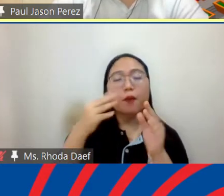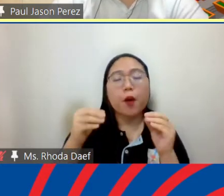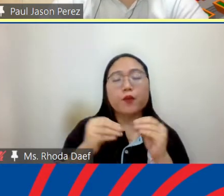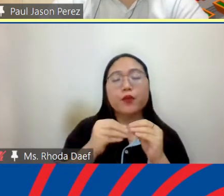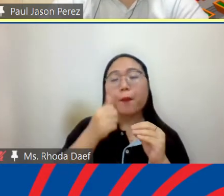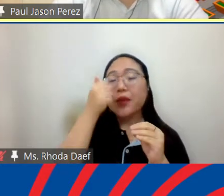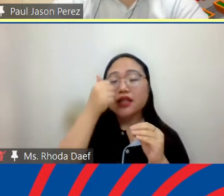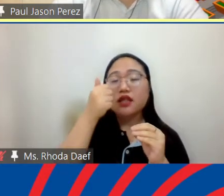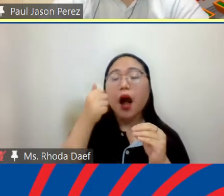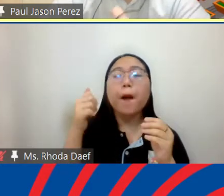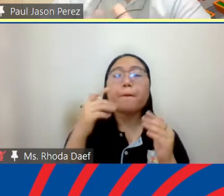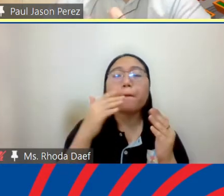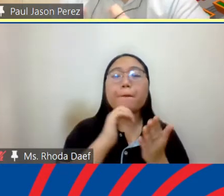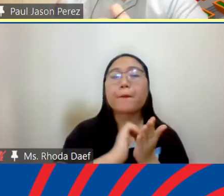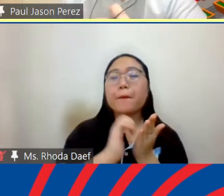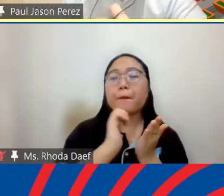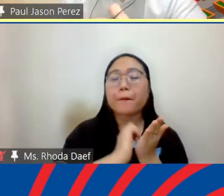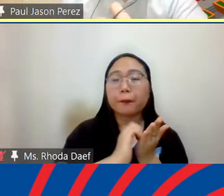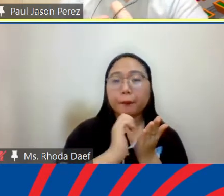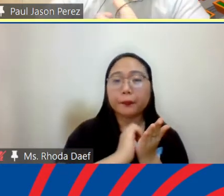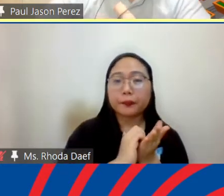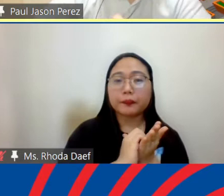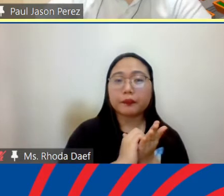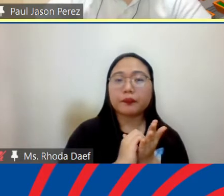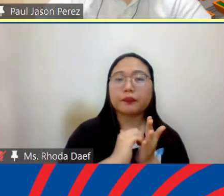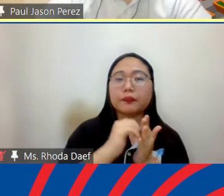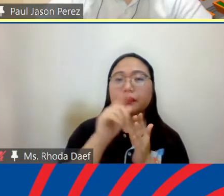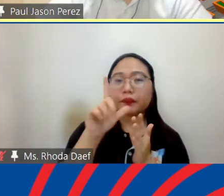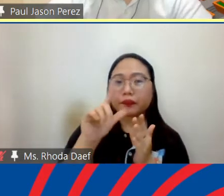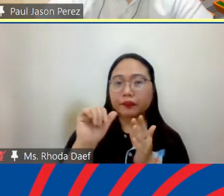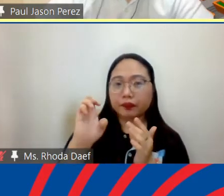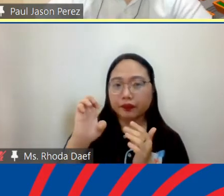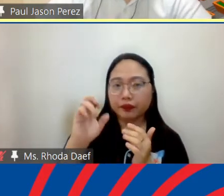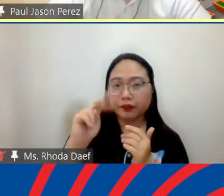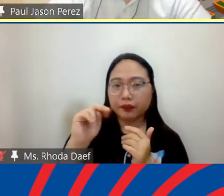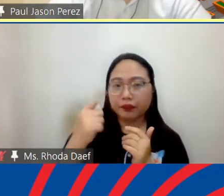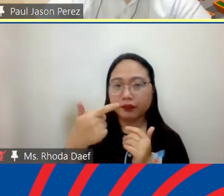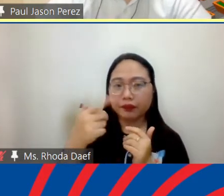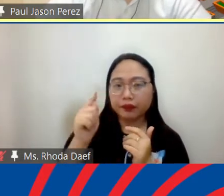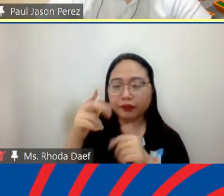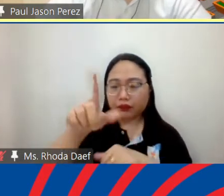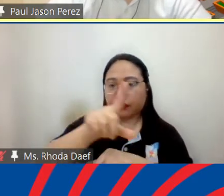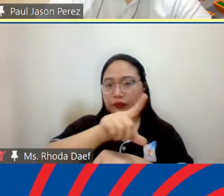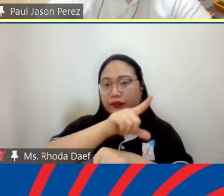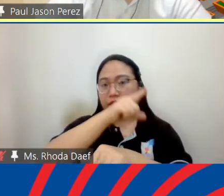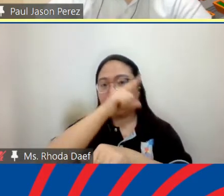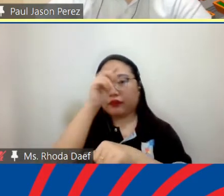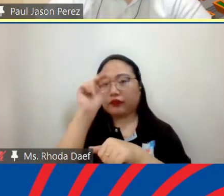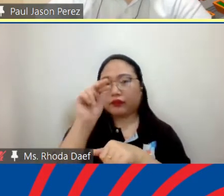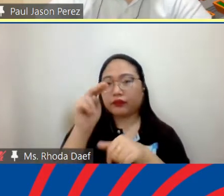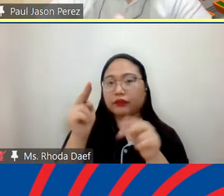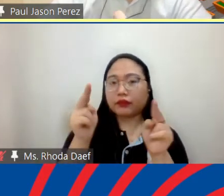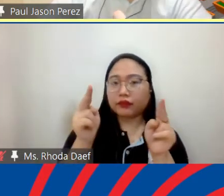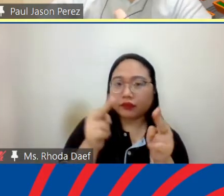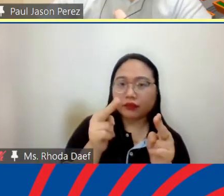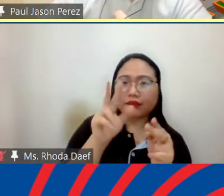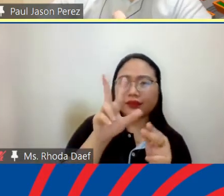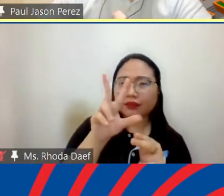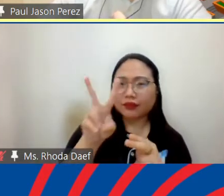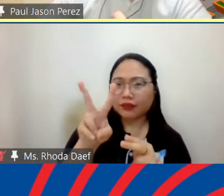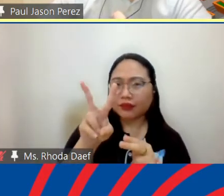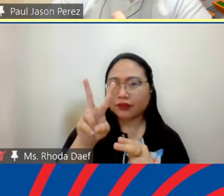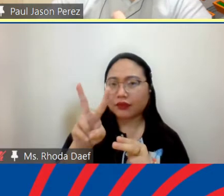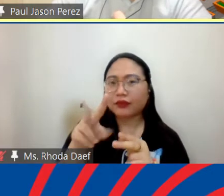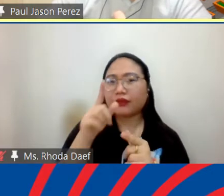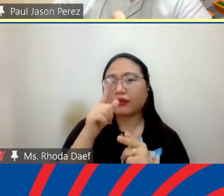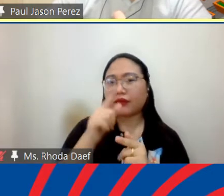for example, in terms of length, we have it's best if we can limit the file name into 32 characters.